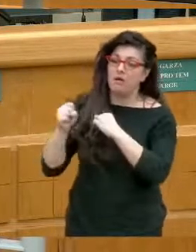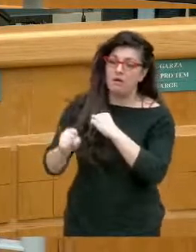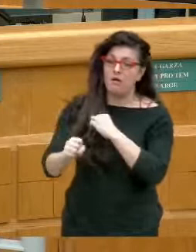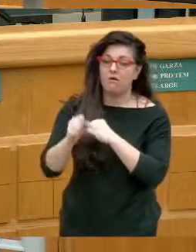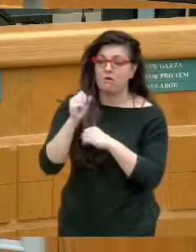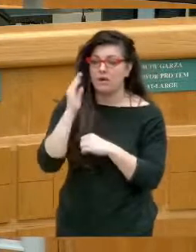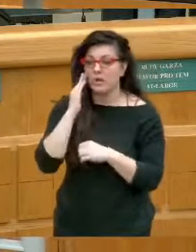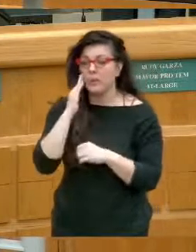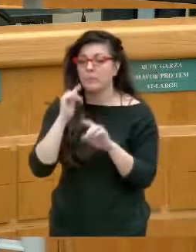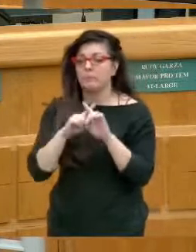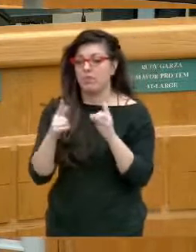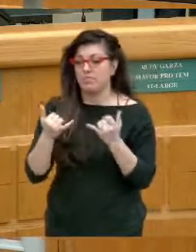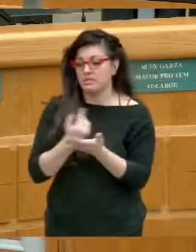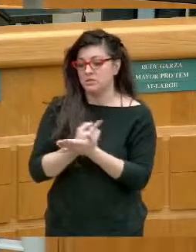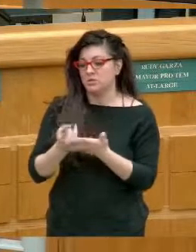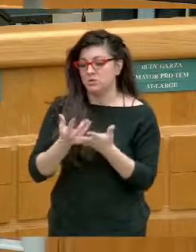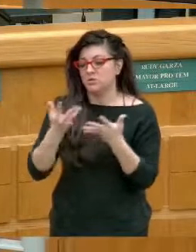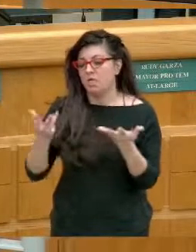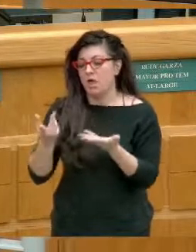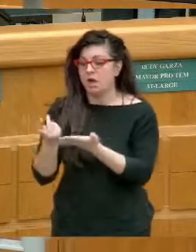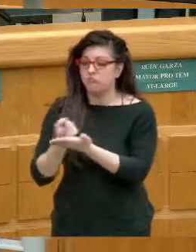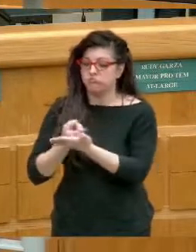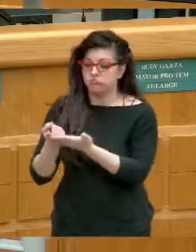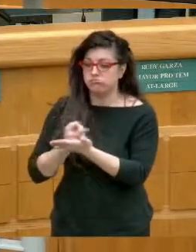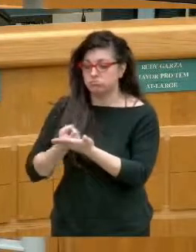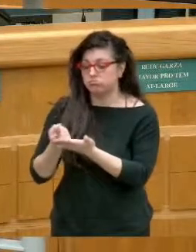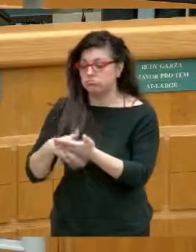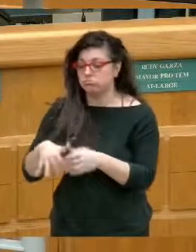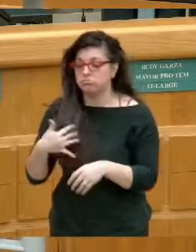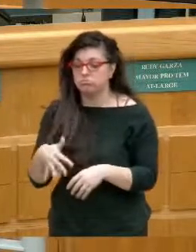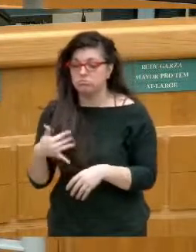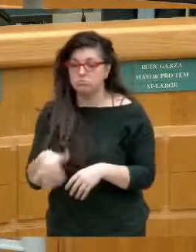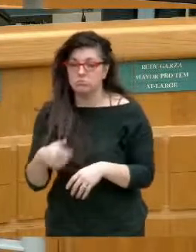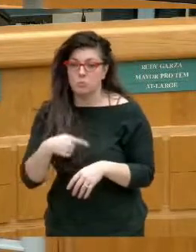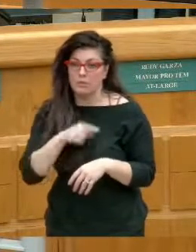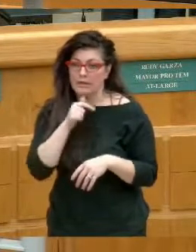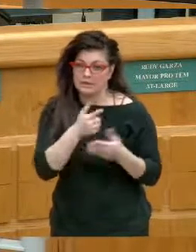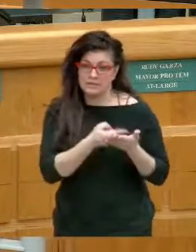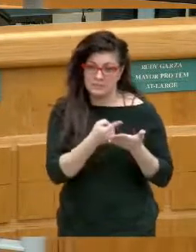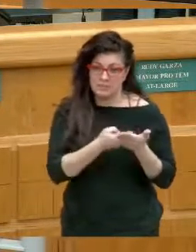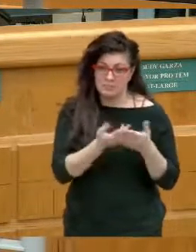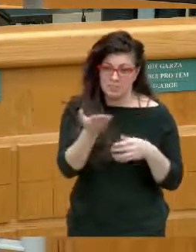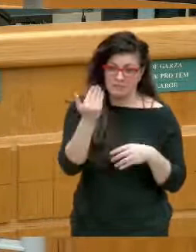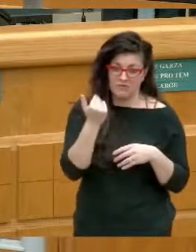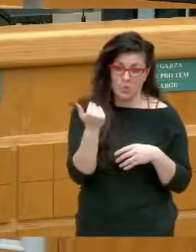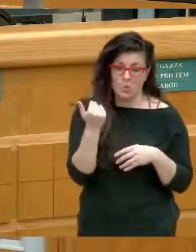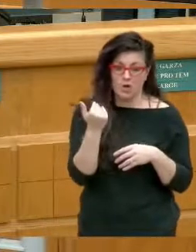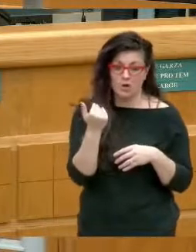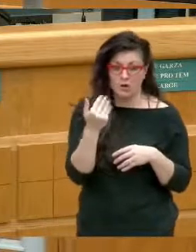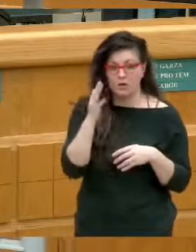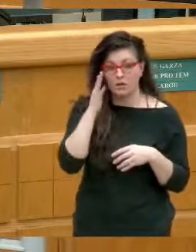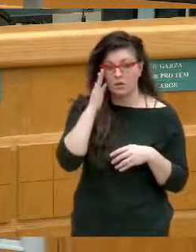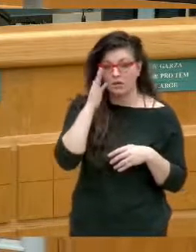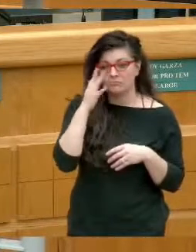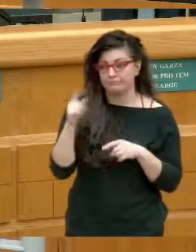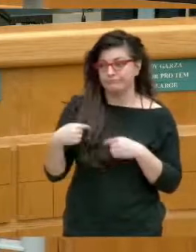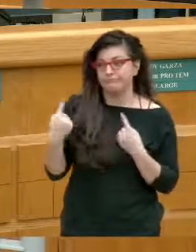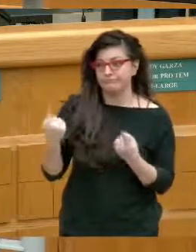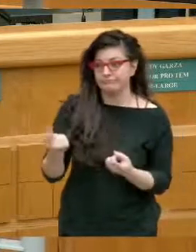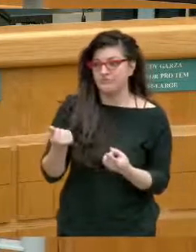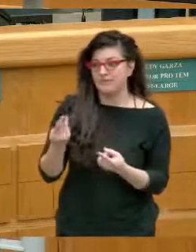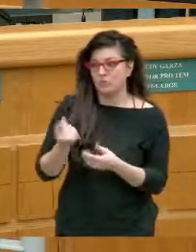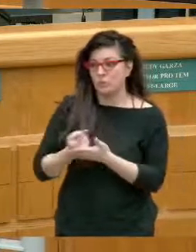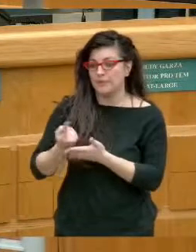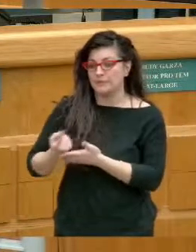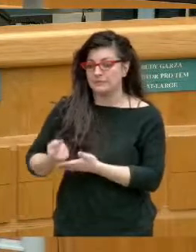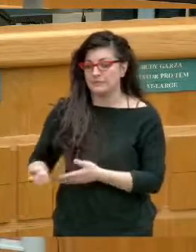this week that we weren't initiated on in our discussions with you out there in the audience in the past several weeks that